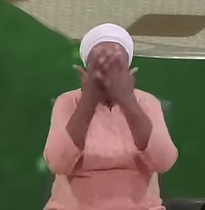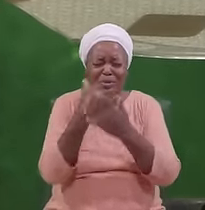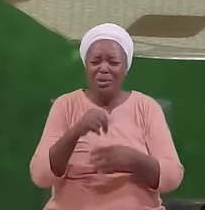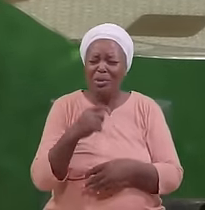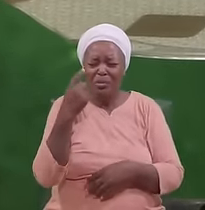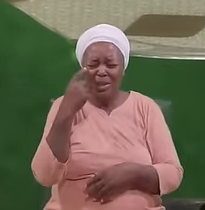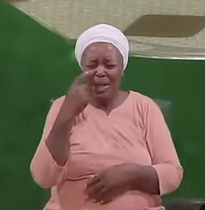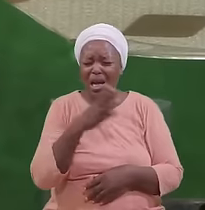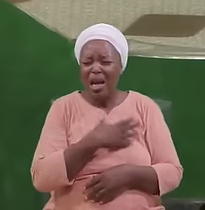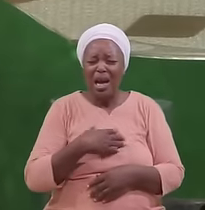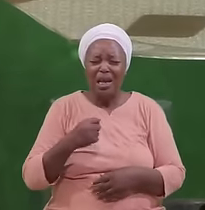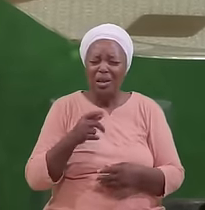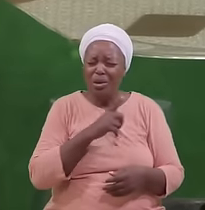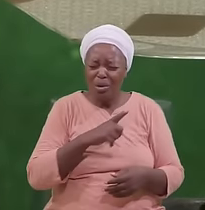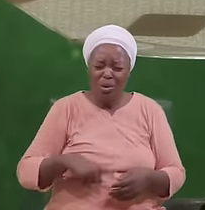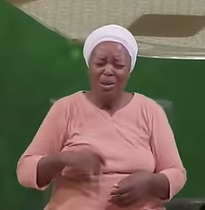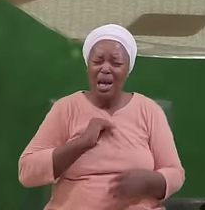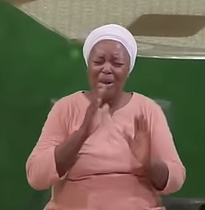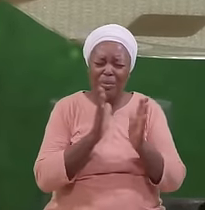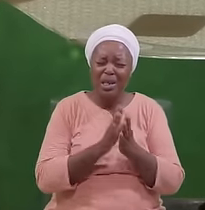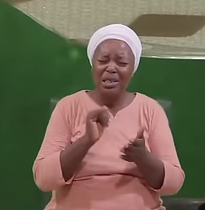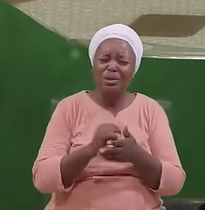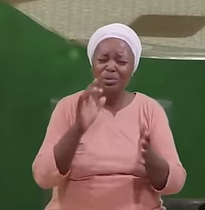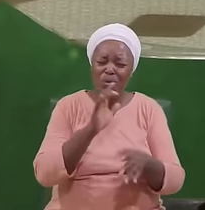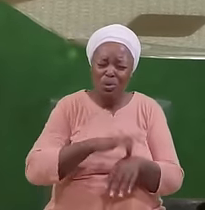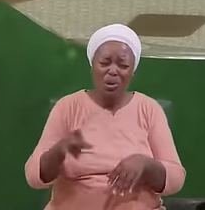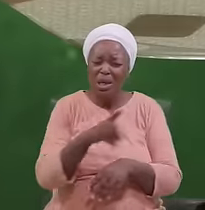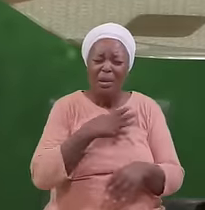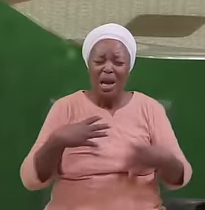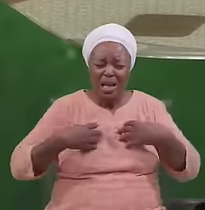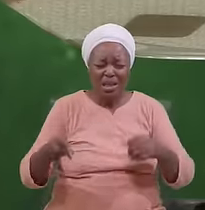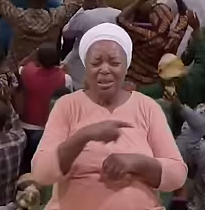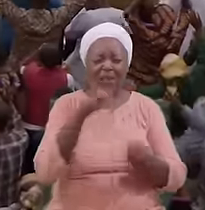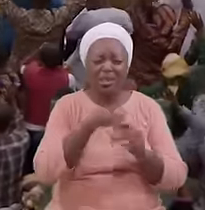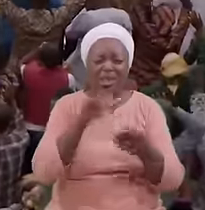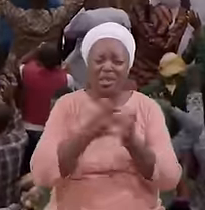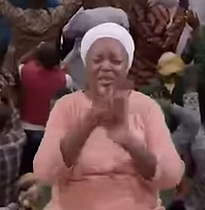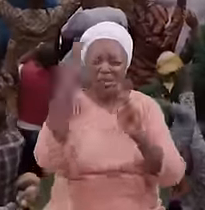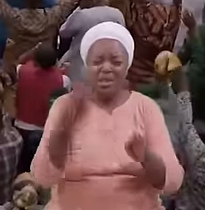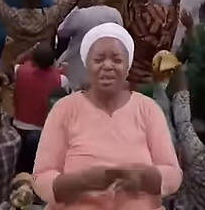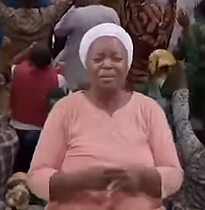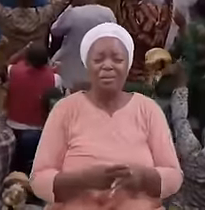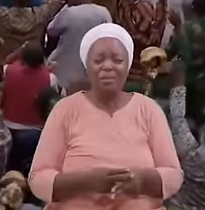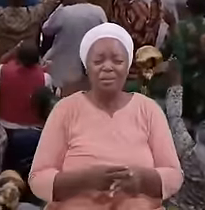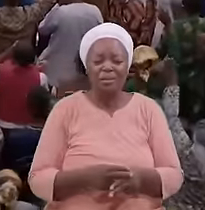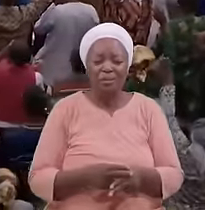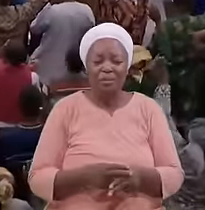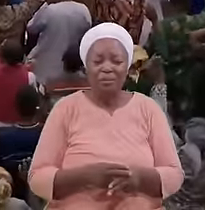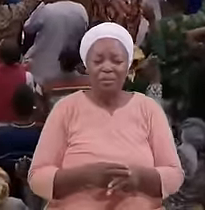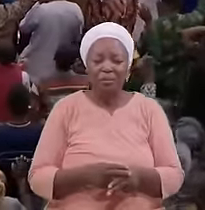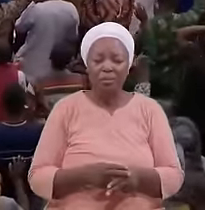and the blindness. Lord, touch them, heal them in Jesus' name.